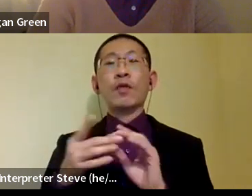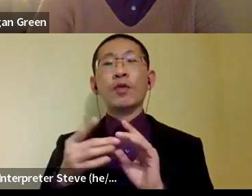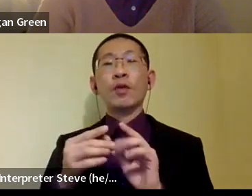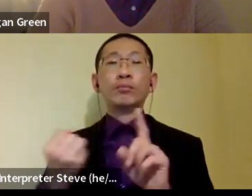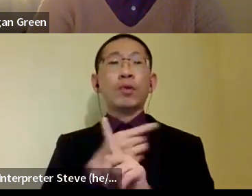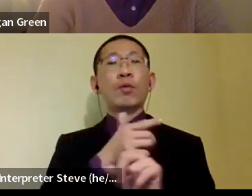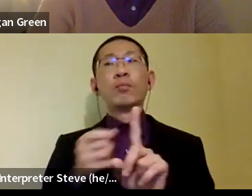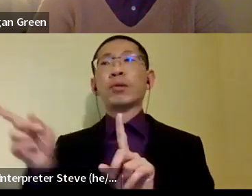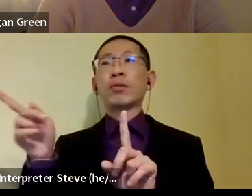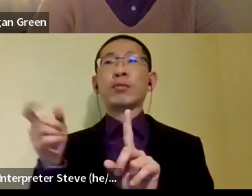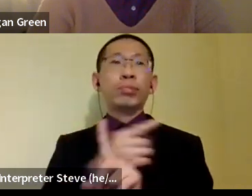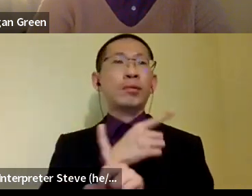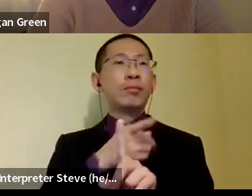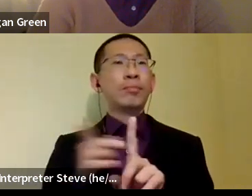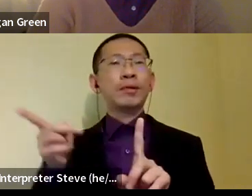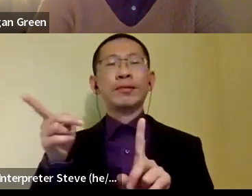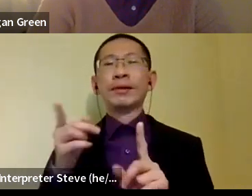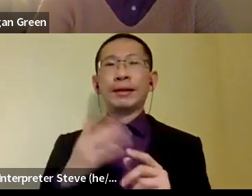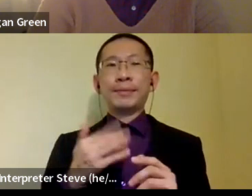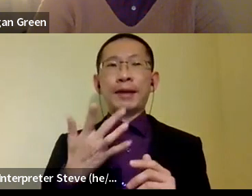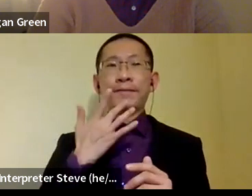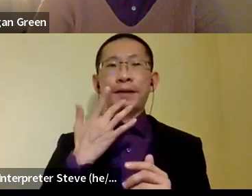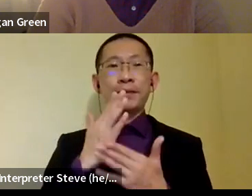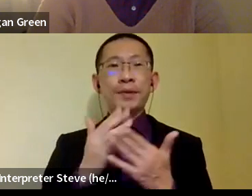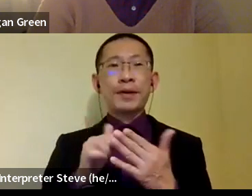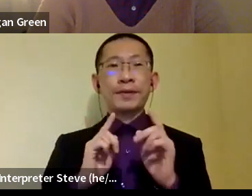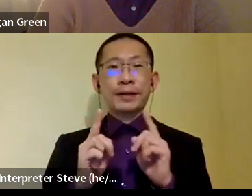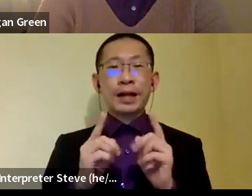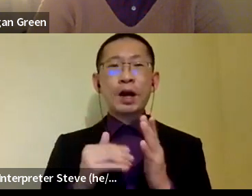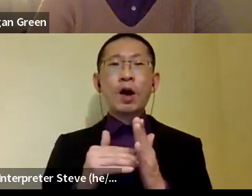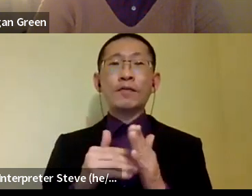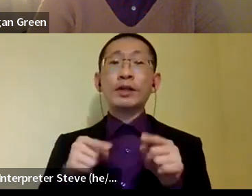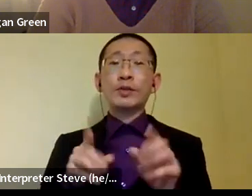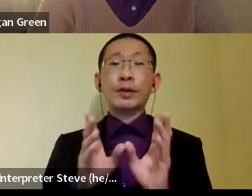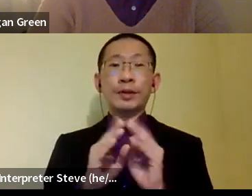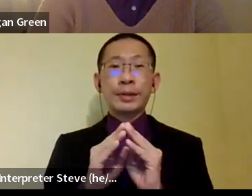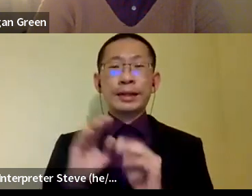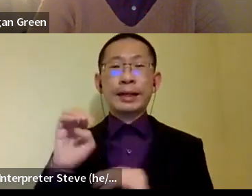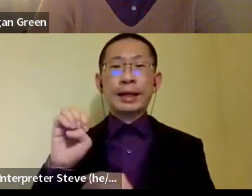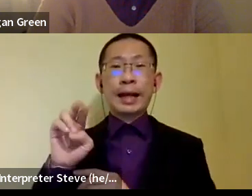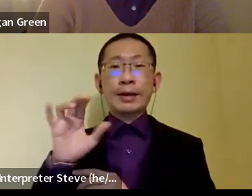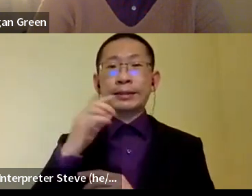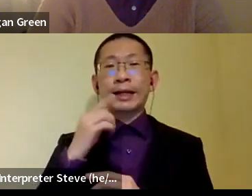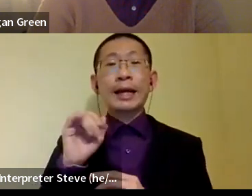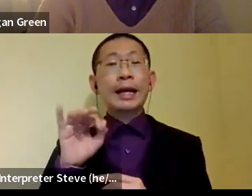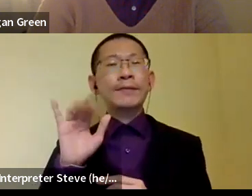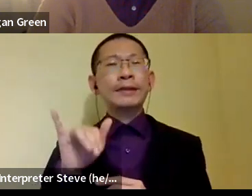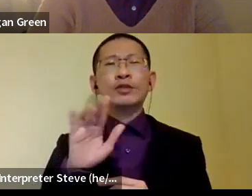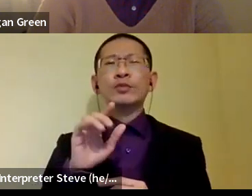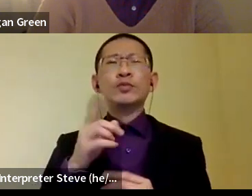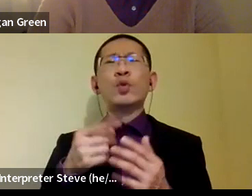And my favorite parts of the conversation is during a meeting, there's often a moment where Eric will be like, well, if this was your, like, what would